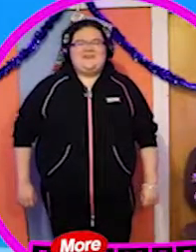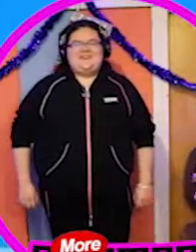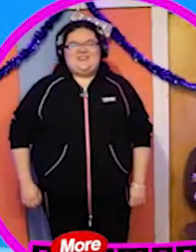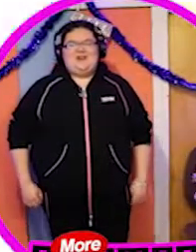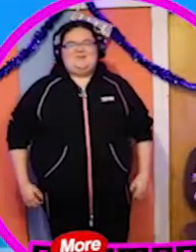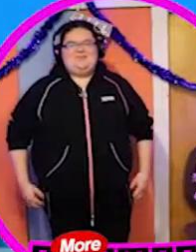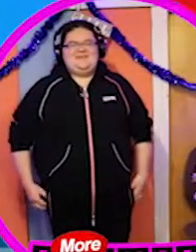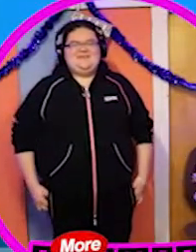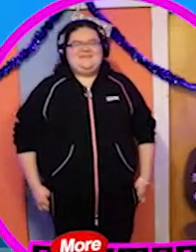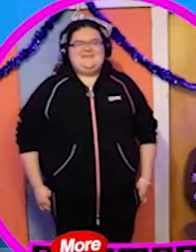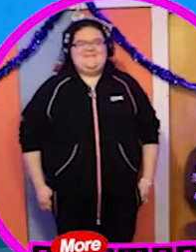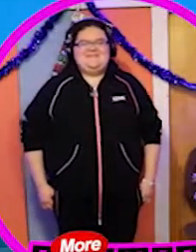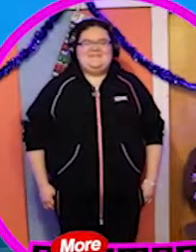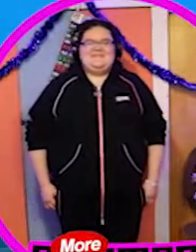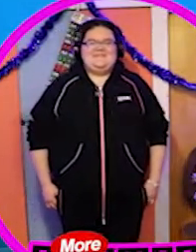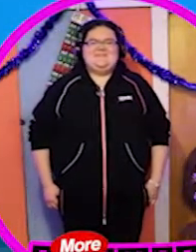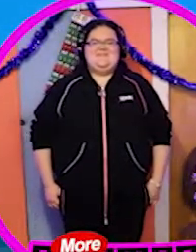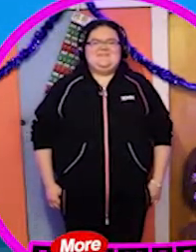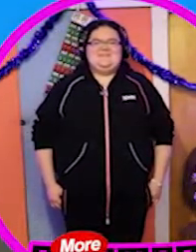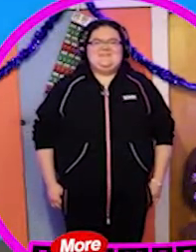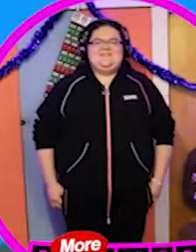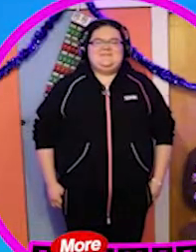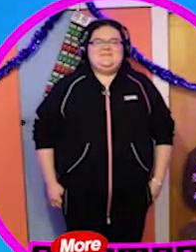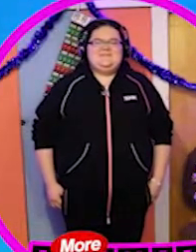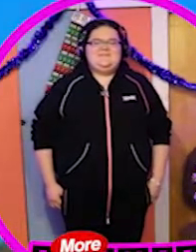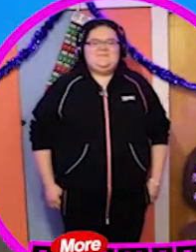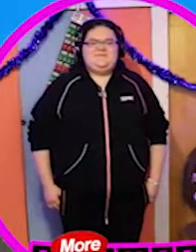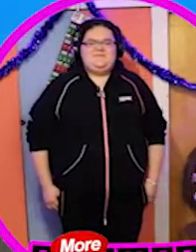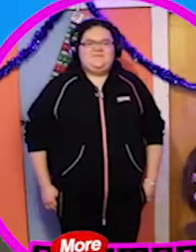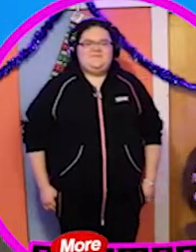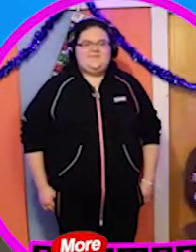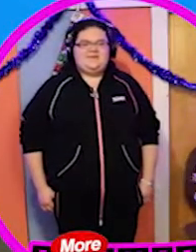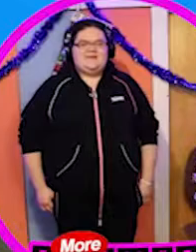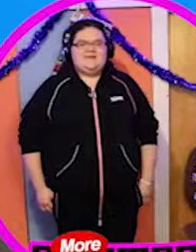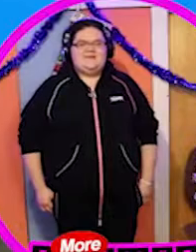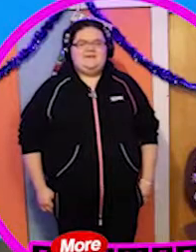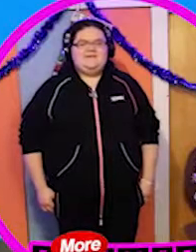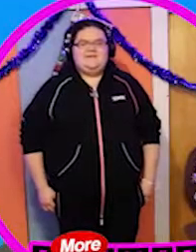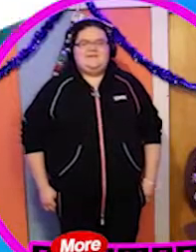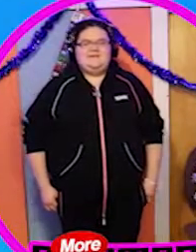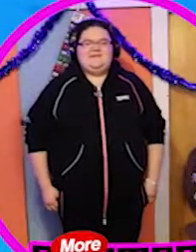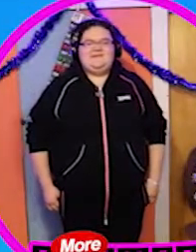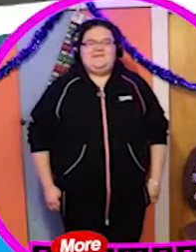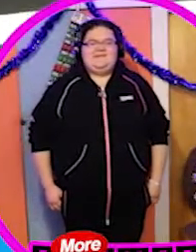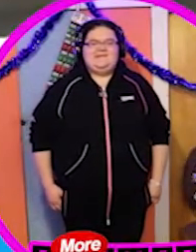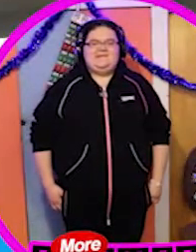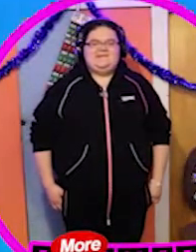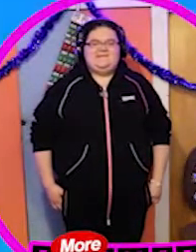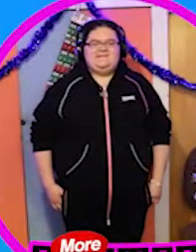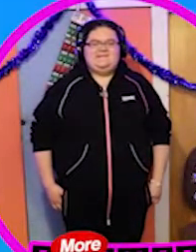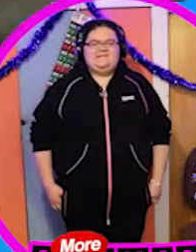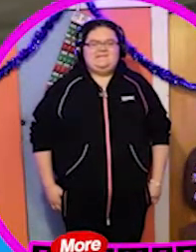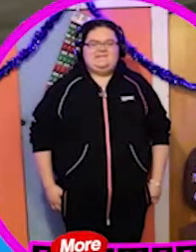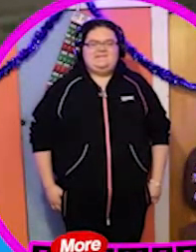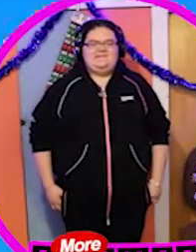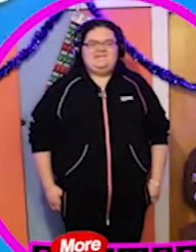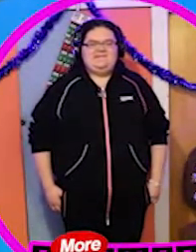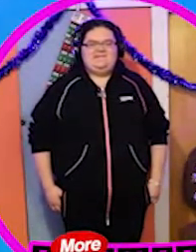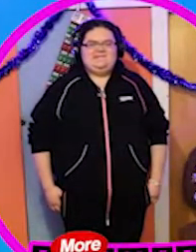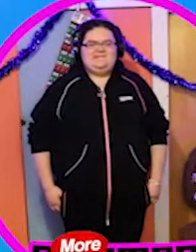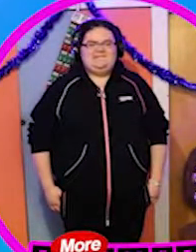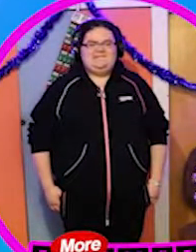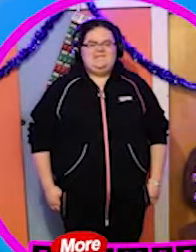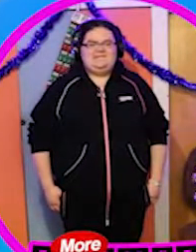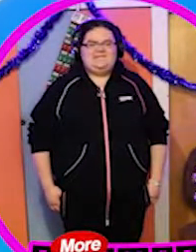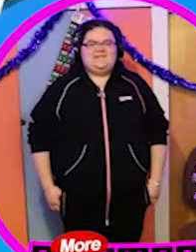Joey, you forgot to jump! Bro, what the fuck? It's deflect on. I don't trust him. Bro, didn't let me jump. We're good, deflect. We're